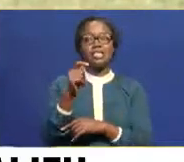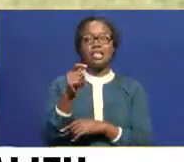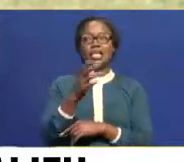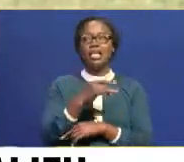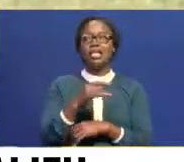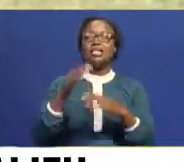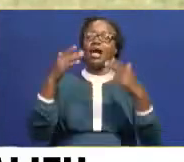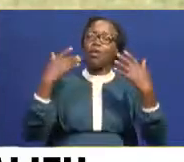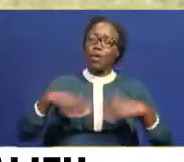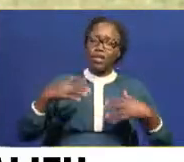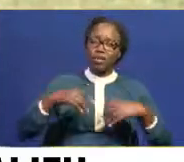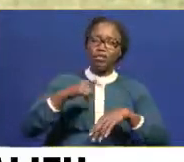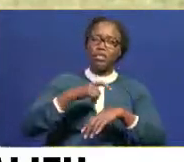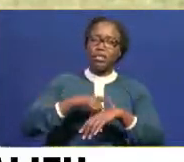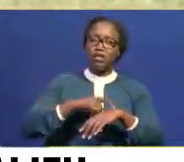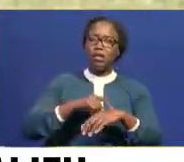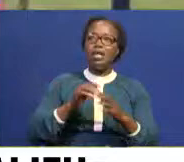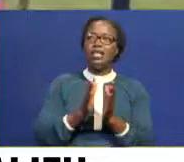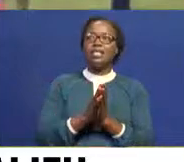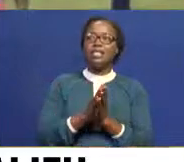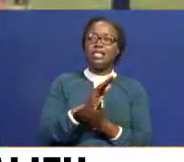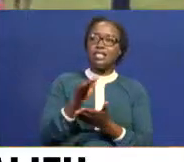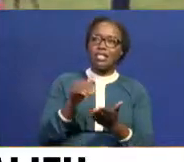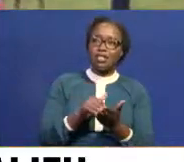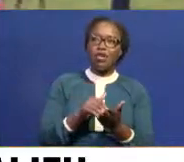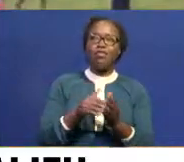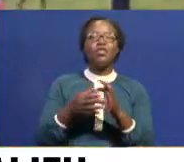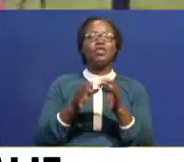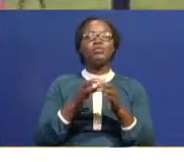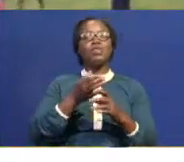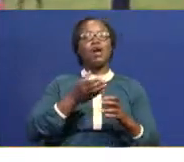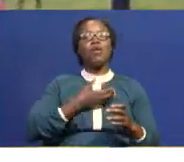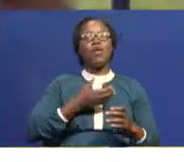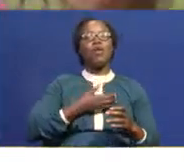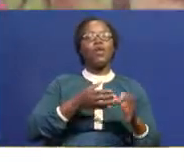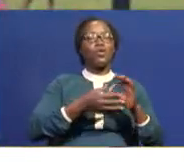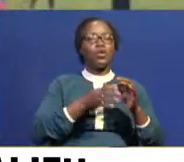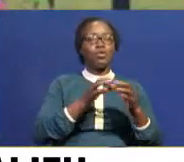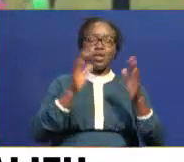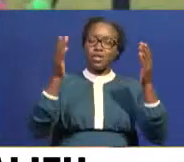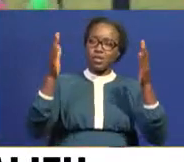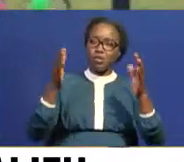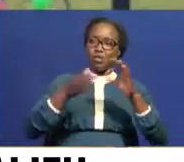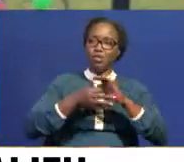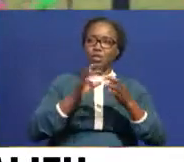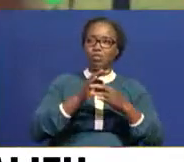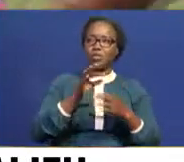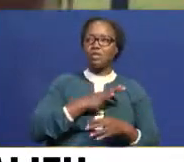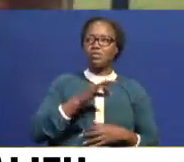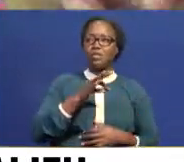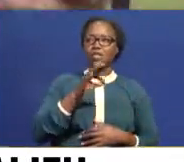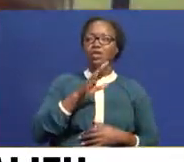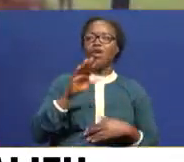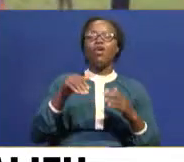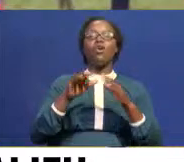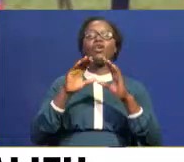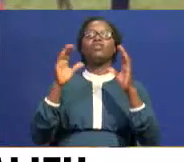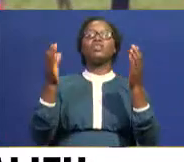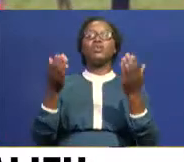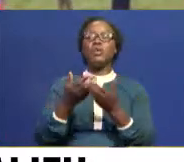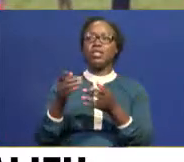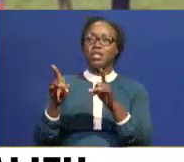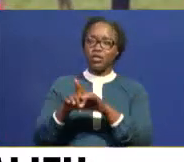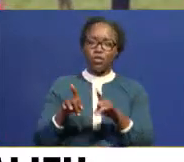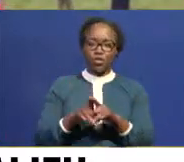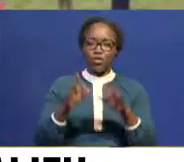what a wonderful time when we're in the heart of the Olympics. This is our own Olympics. As we are celebrating the Olympic spirit all over the world, we are